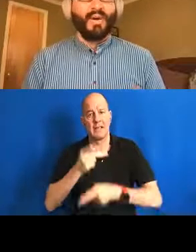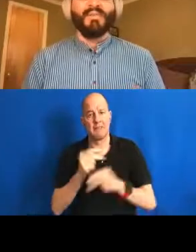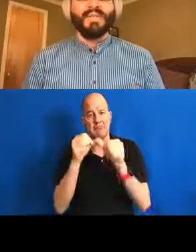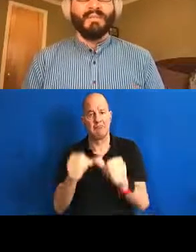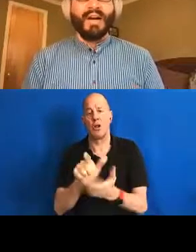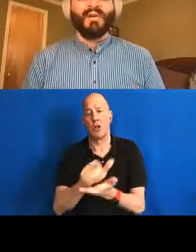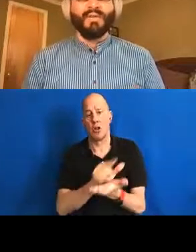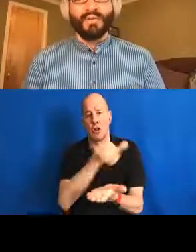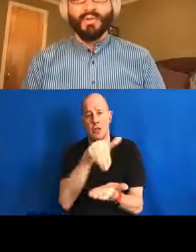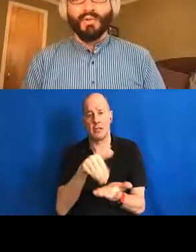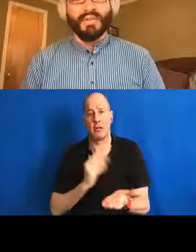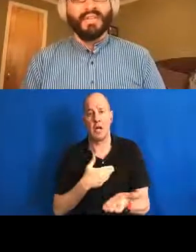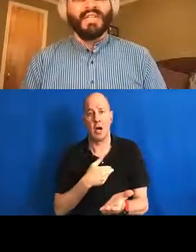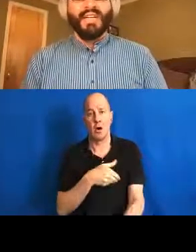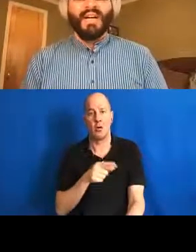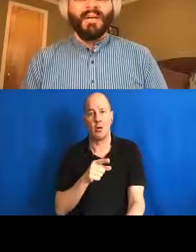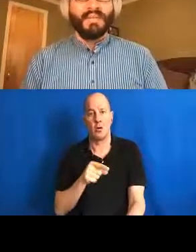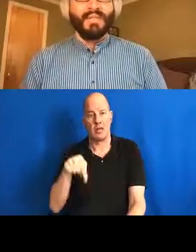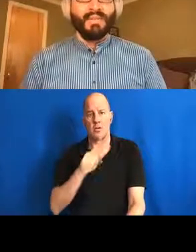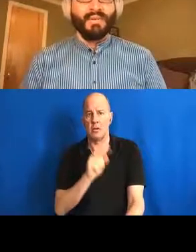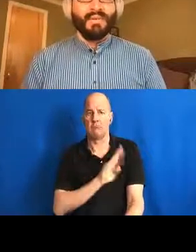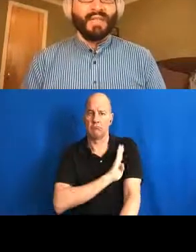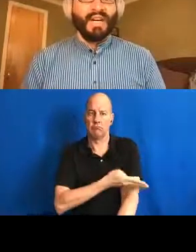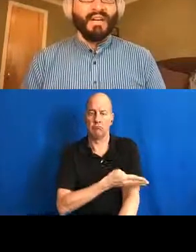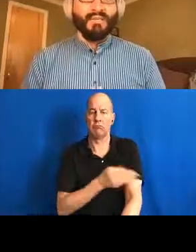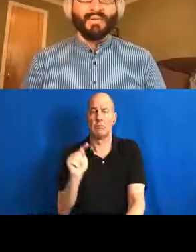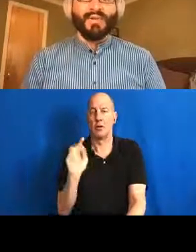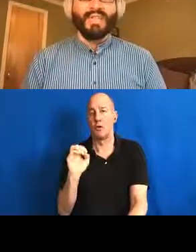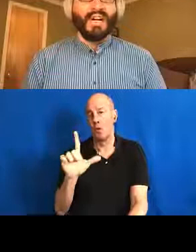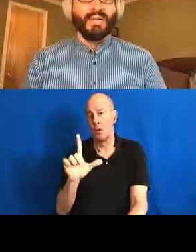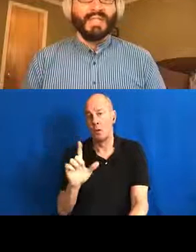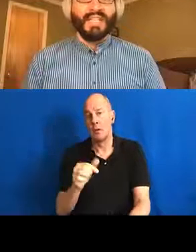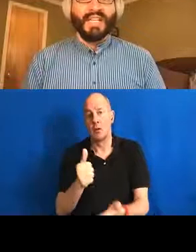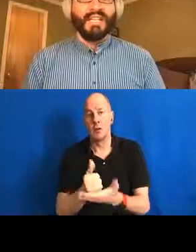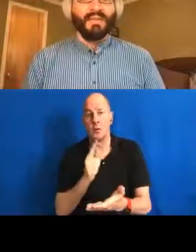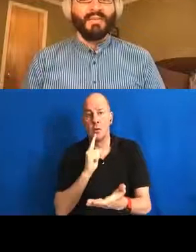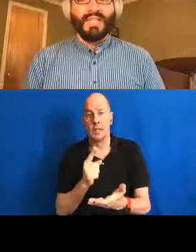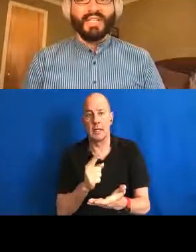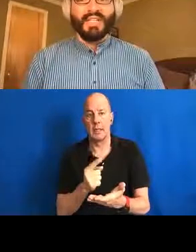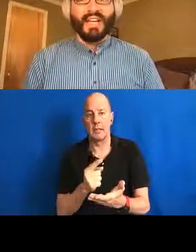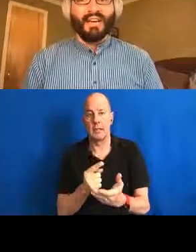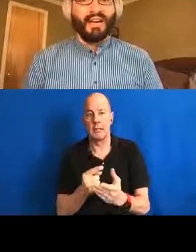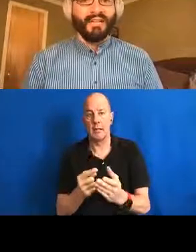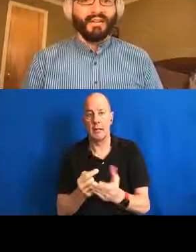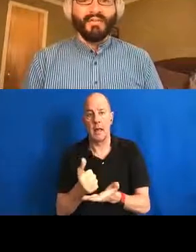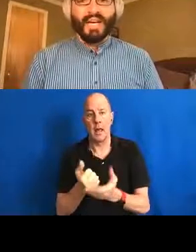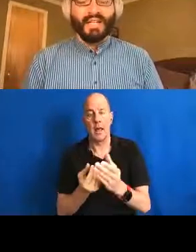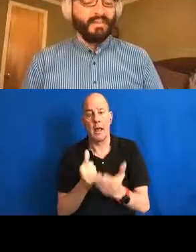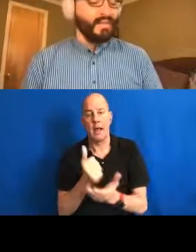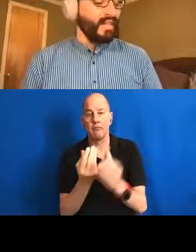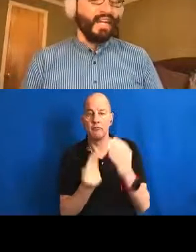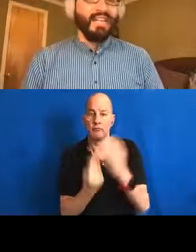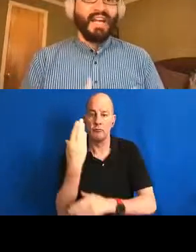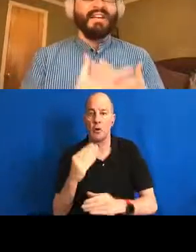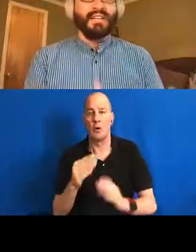an incredibly powerful tool to root the economies in the communities that are served by